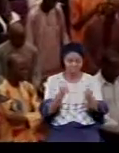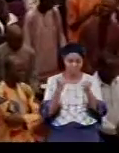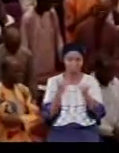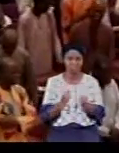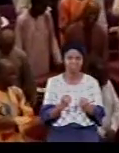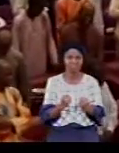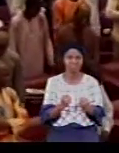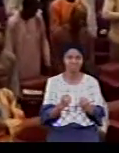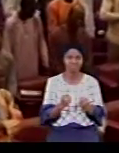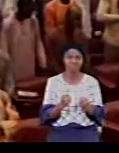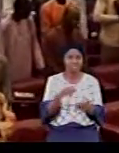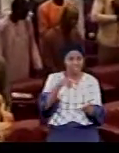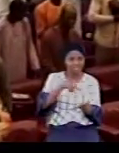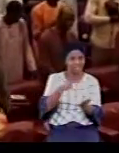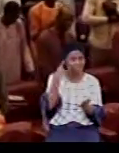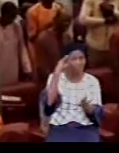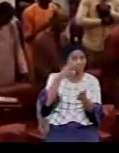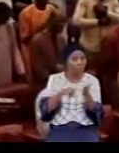for what you believe.